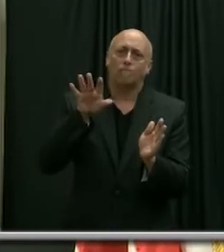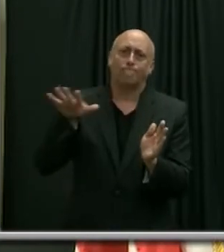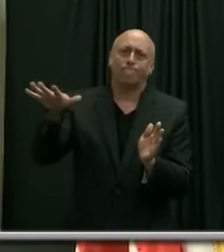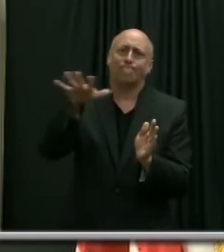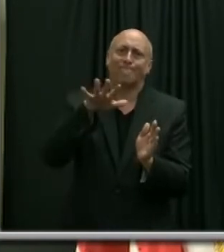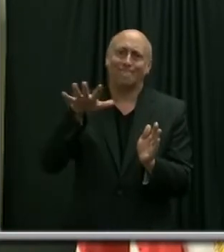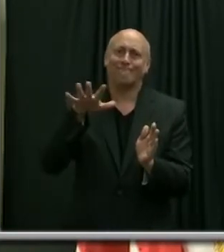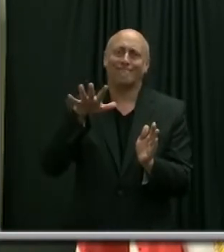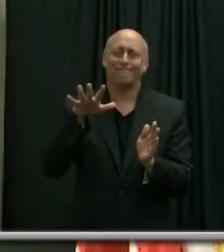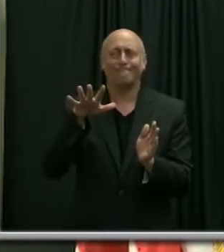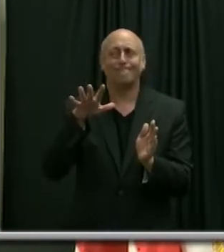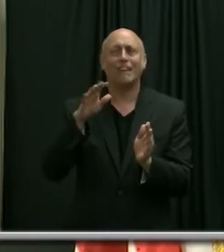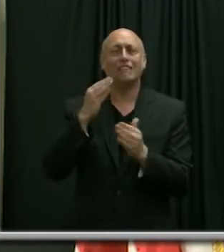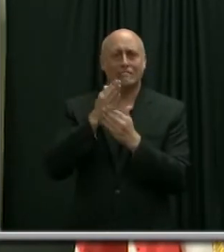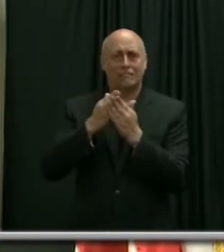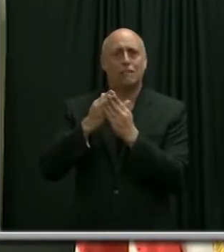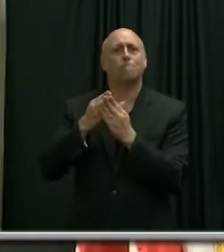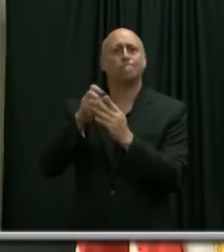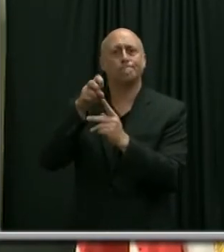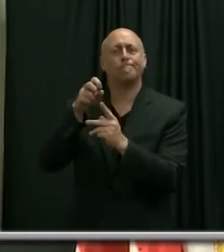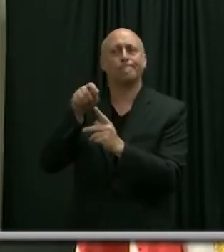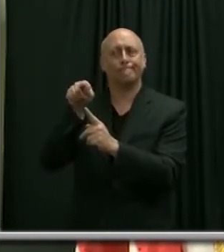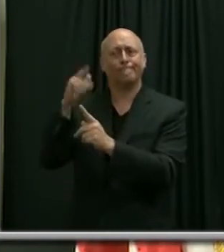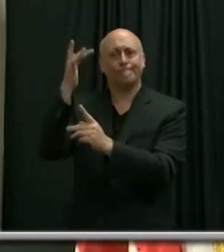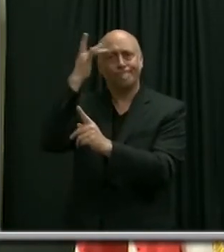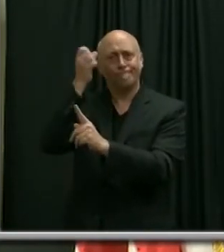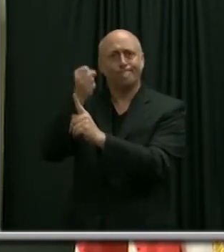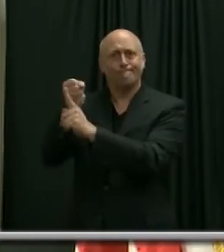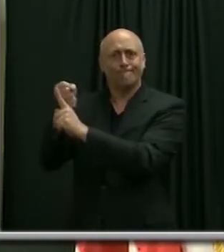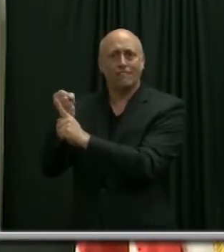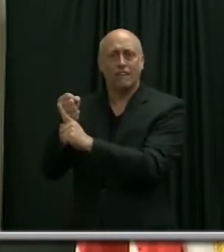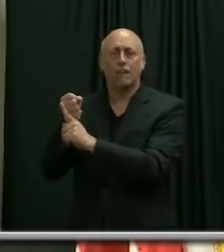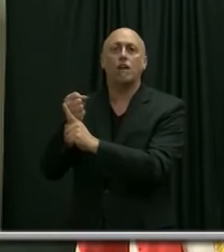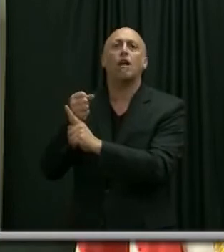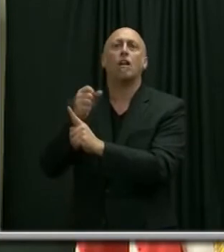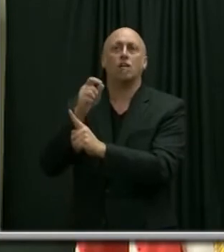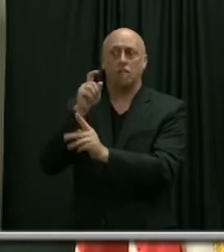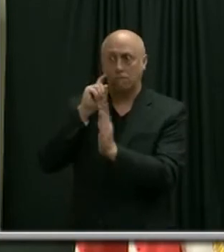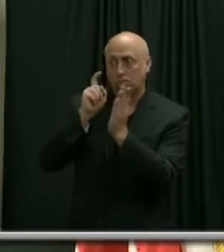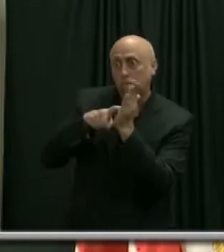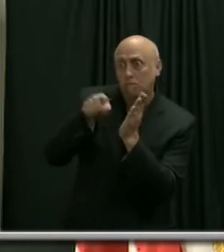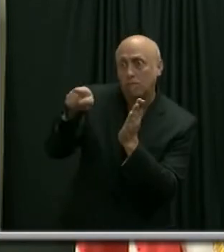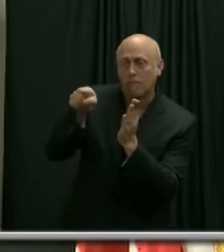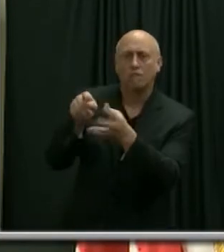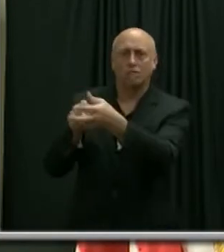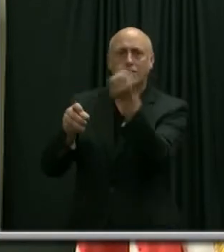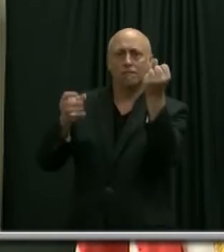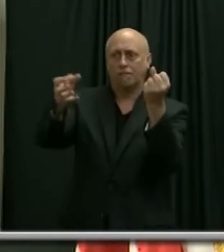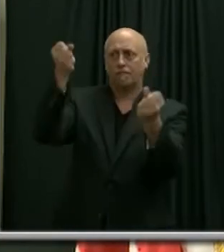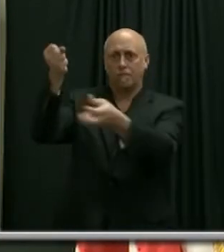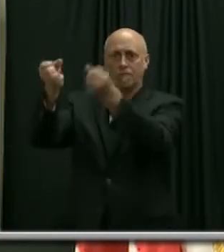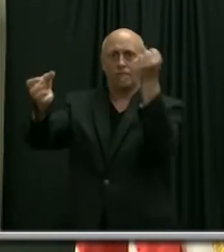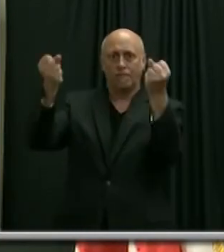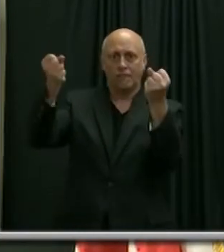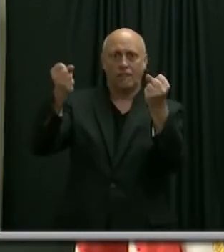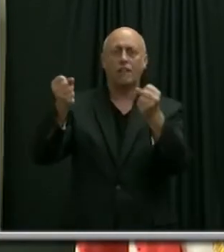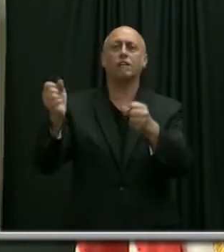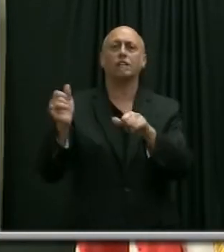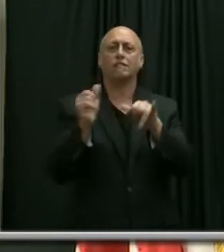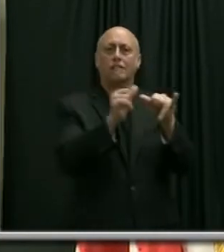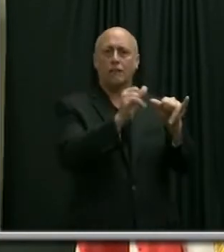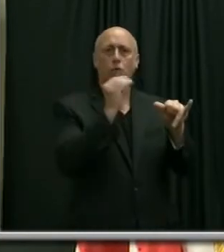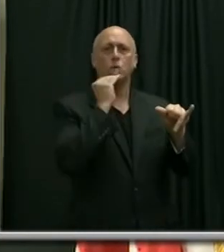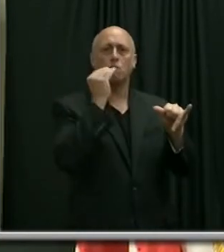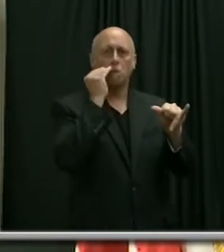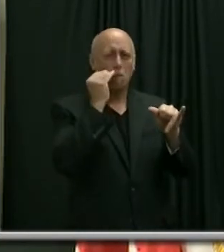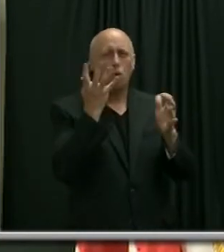being very properly identified, and those workers are being removed from the workforce promptly. Out of all